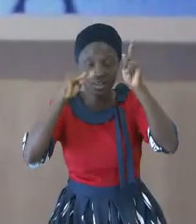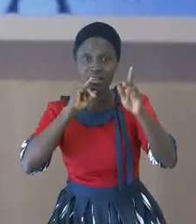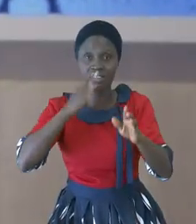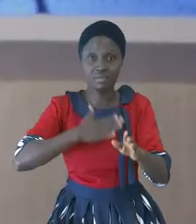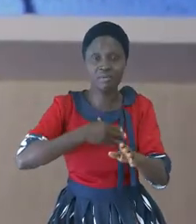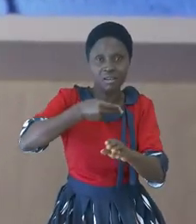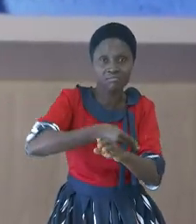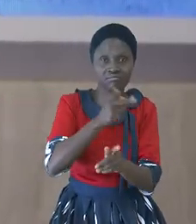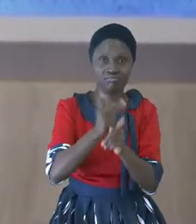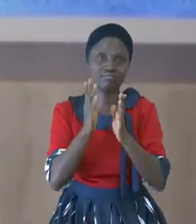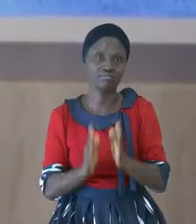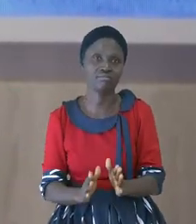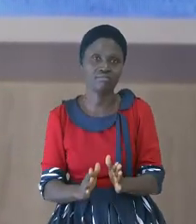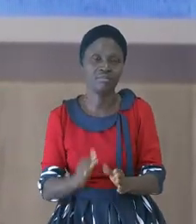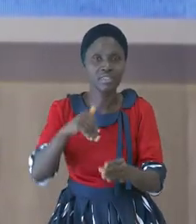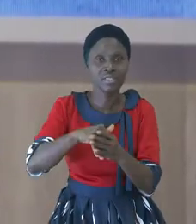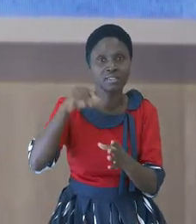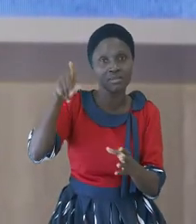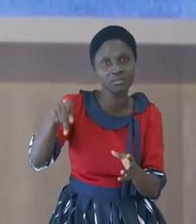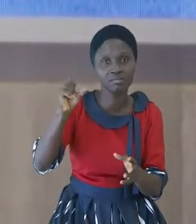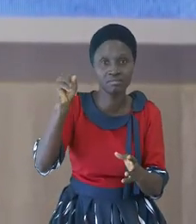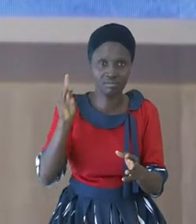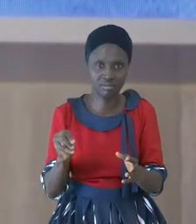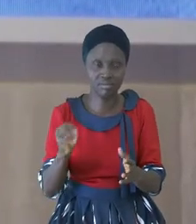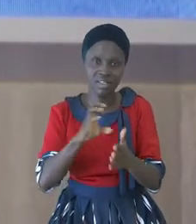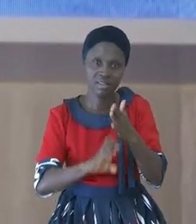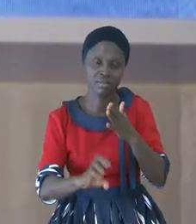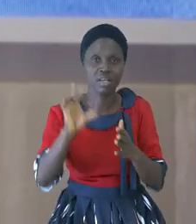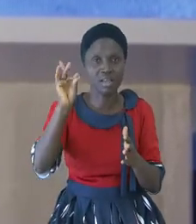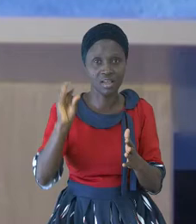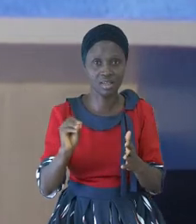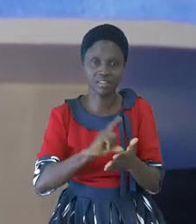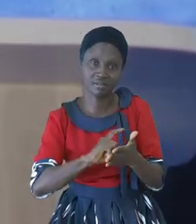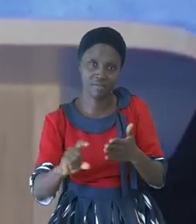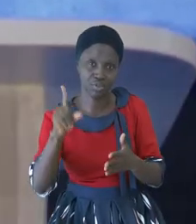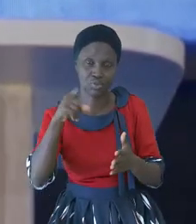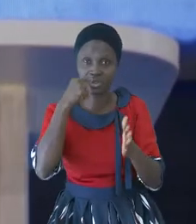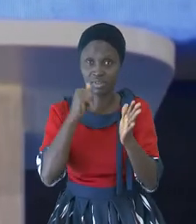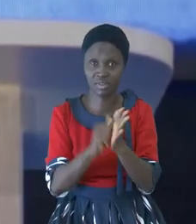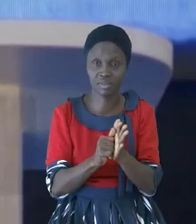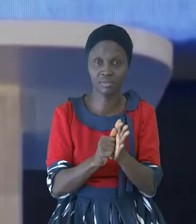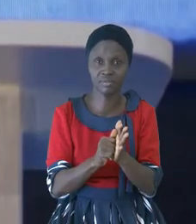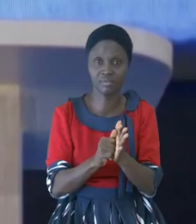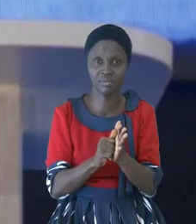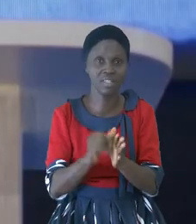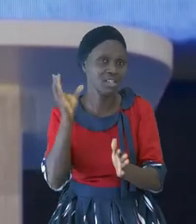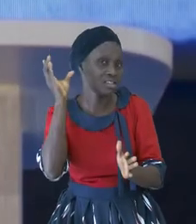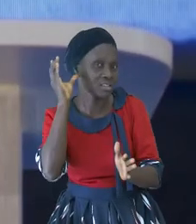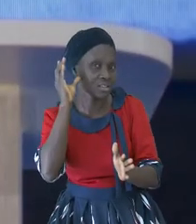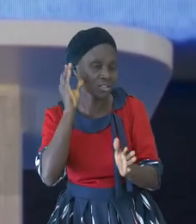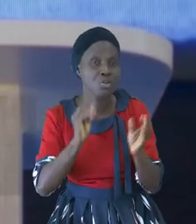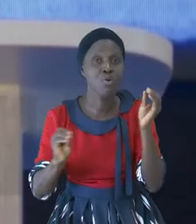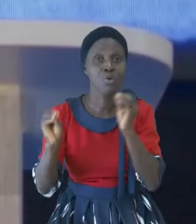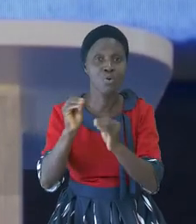my shepherd. In Psalm 80 verse 1, Psalm 80 verse 1 says, give ear, O